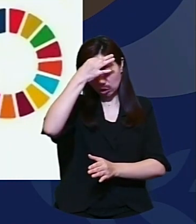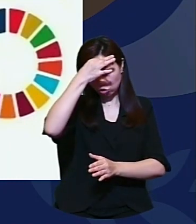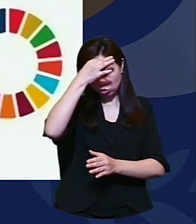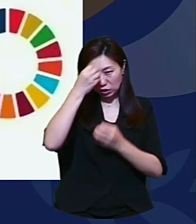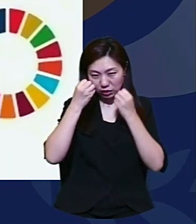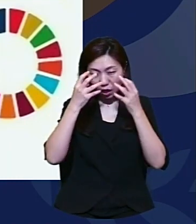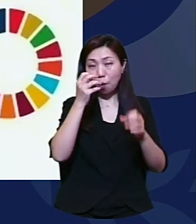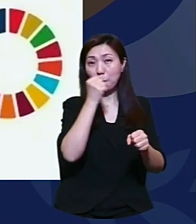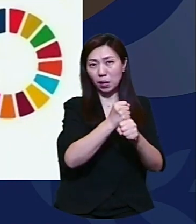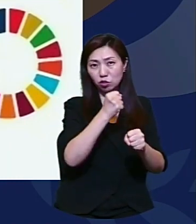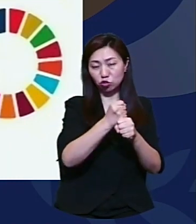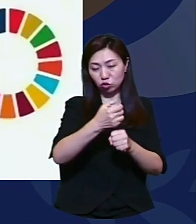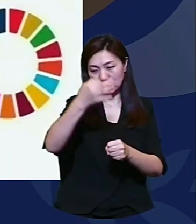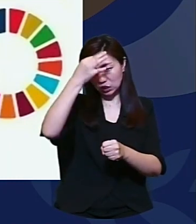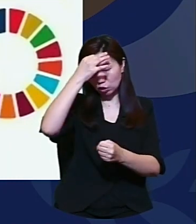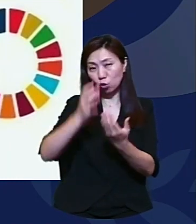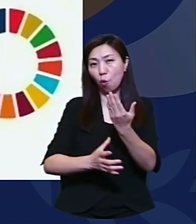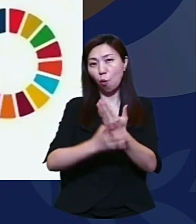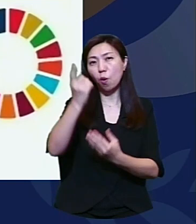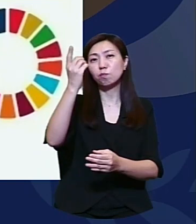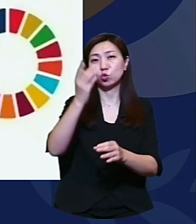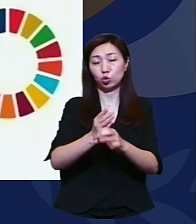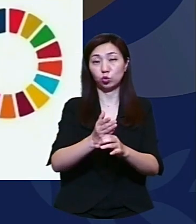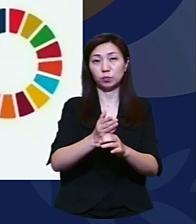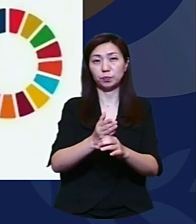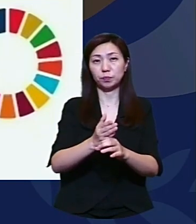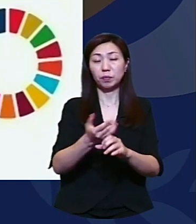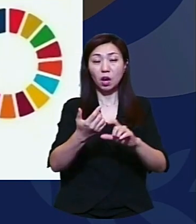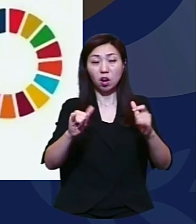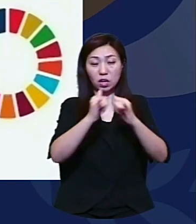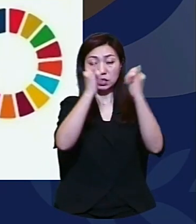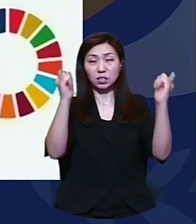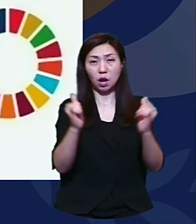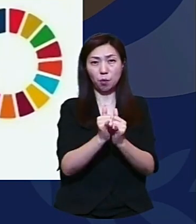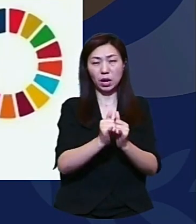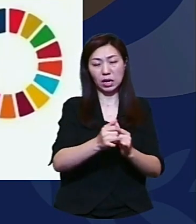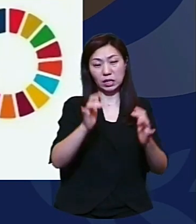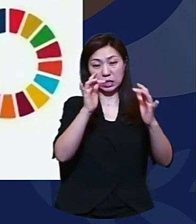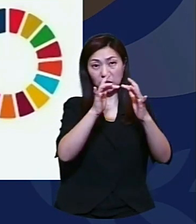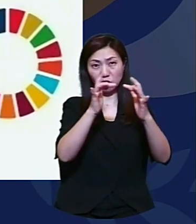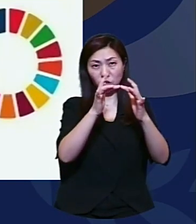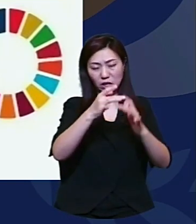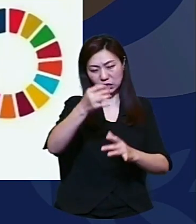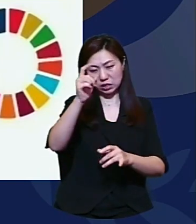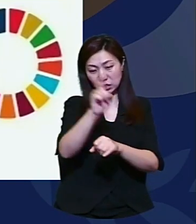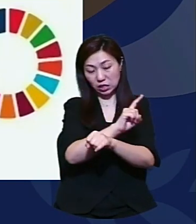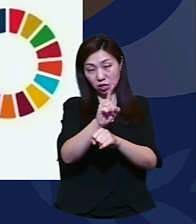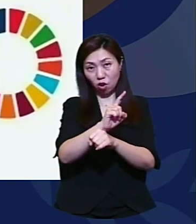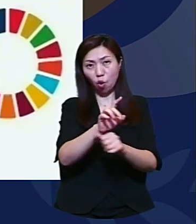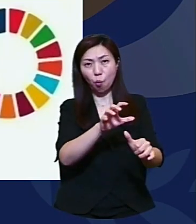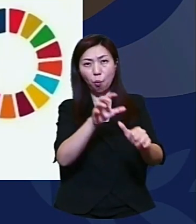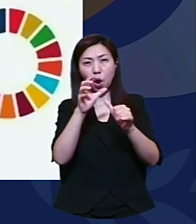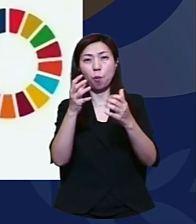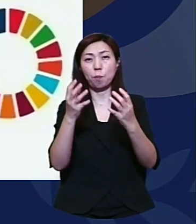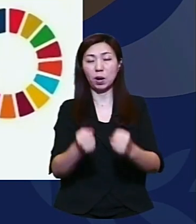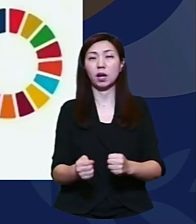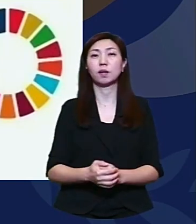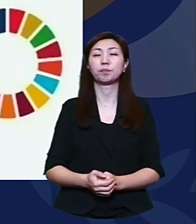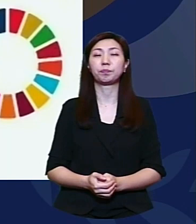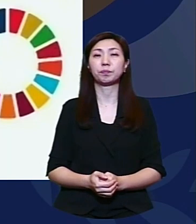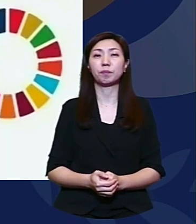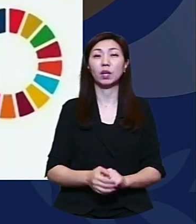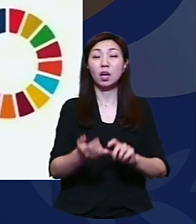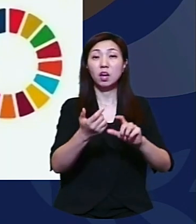the economies. At the ITU, we're working to build these kinds of multi-stakeholder partnerships. We're looking to